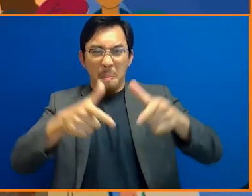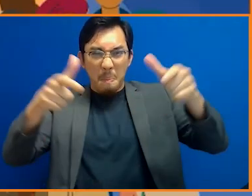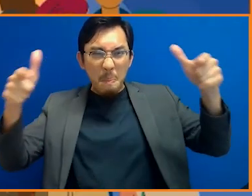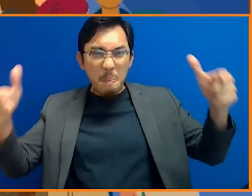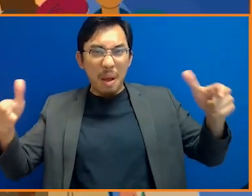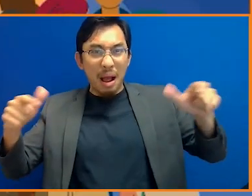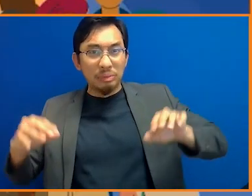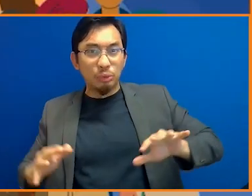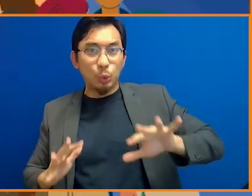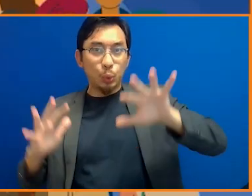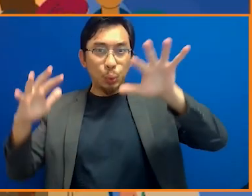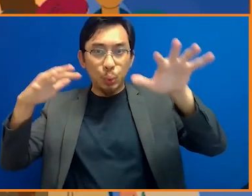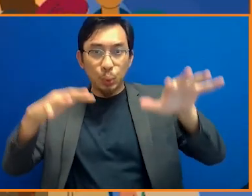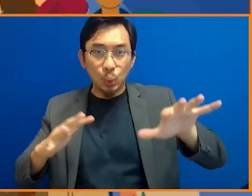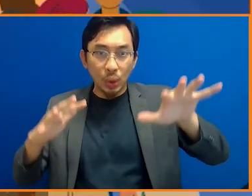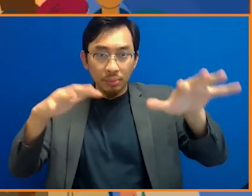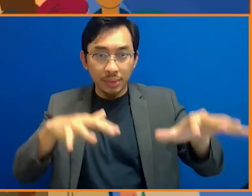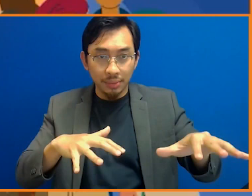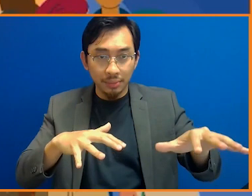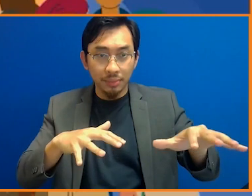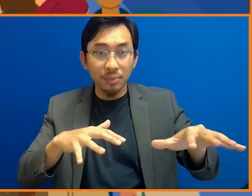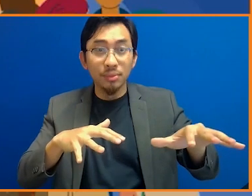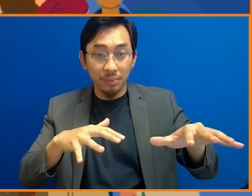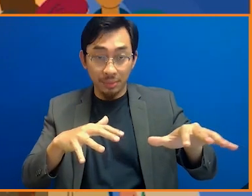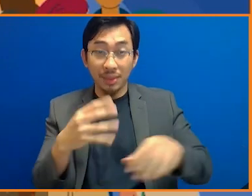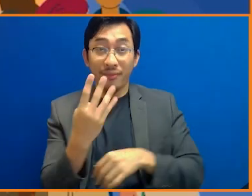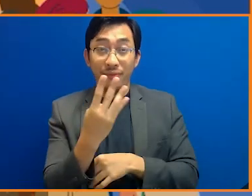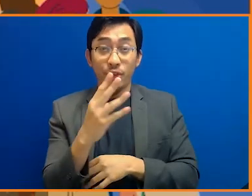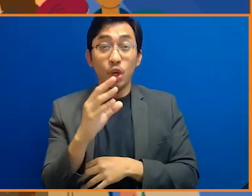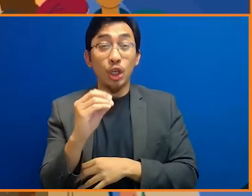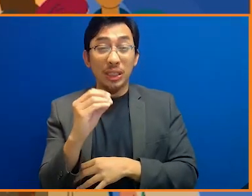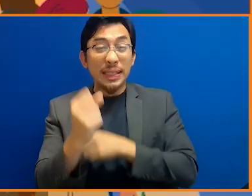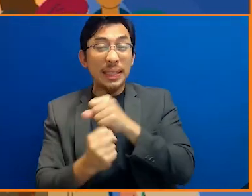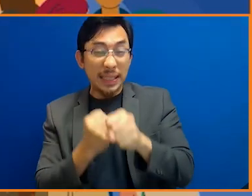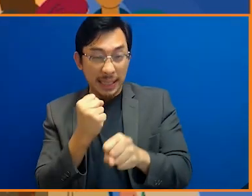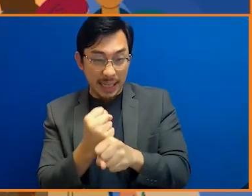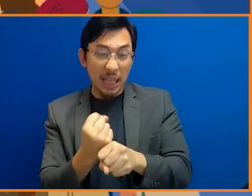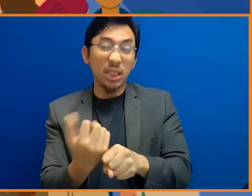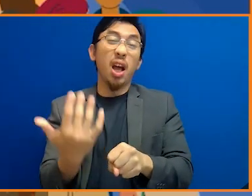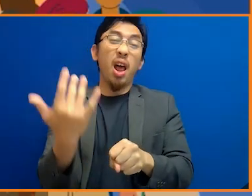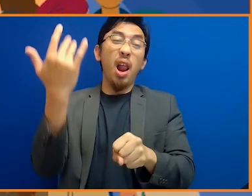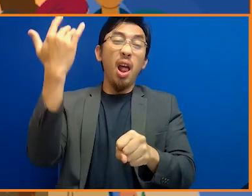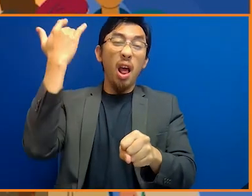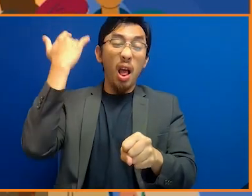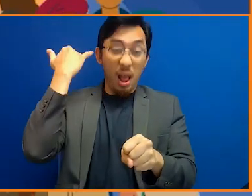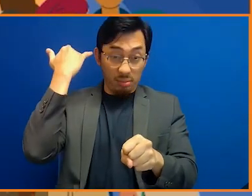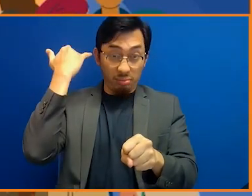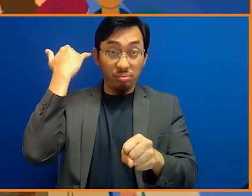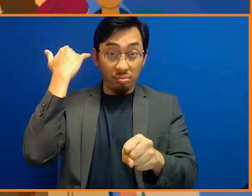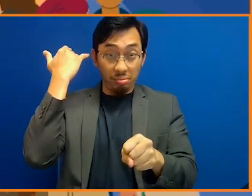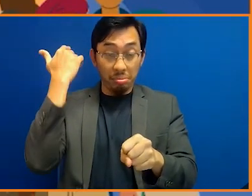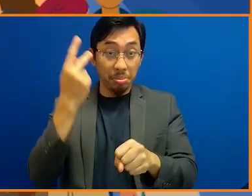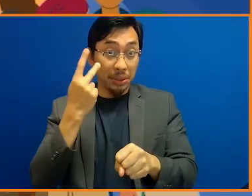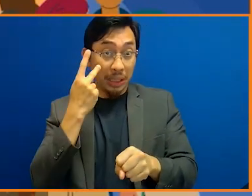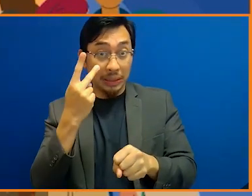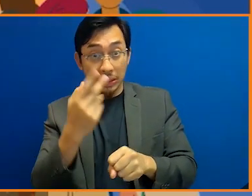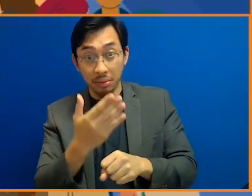simulate other big tsunamis back to 400 years